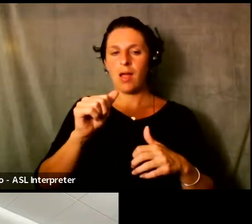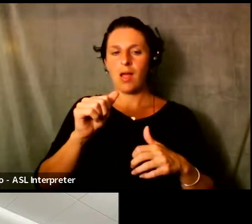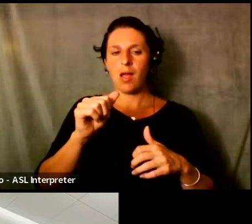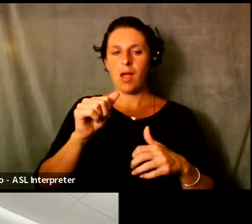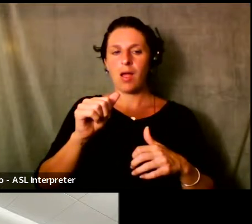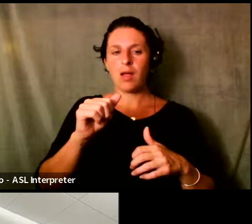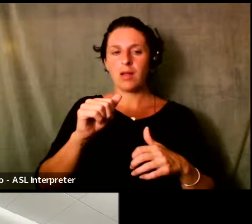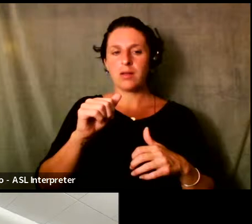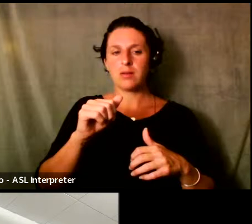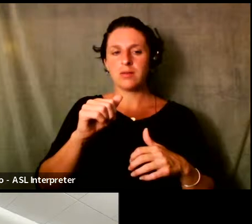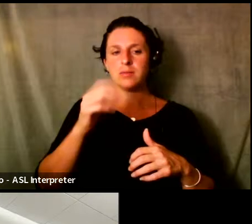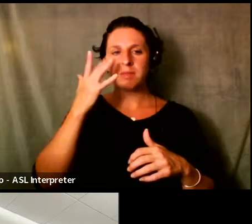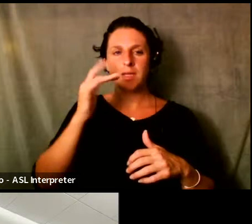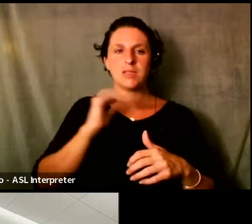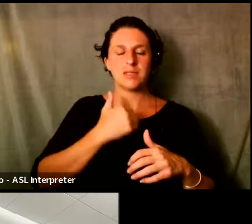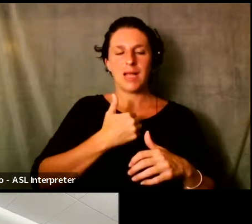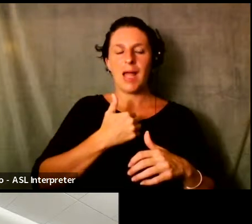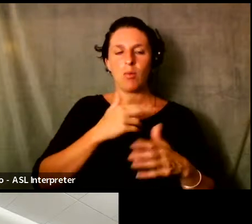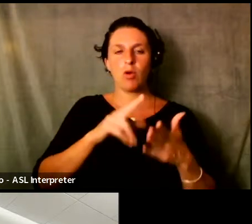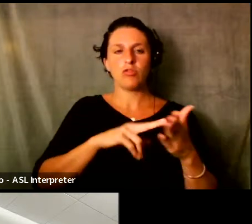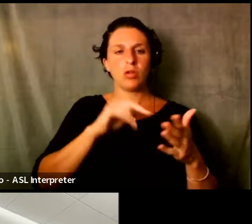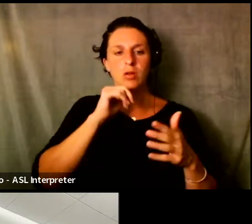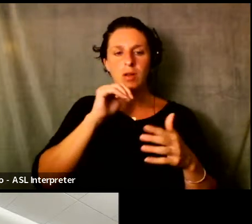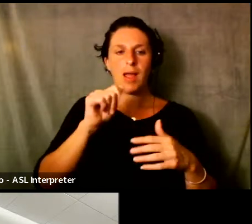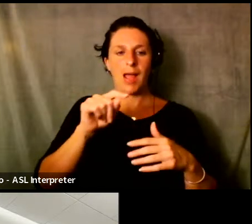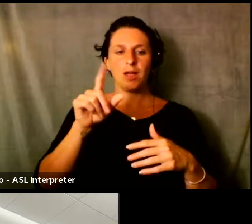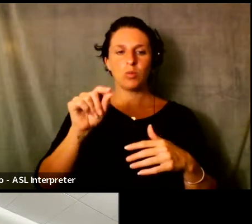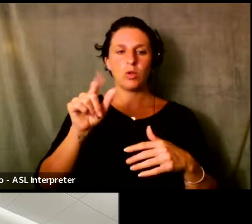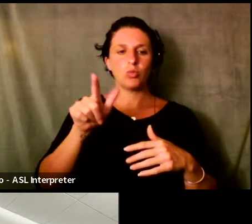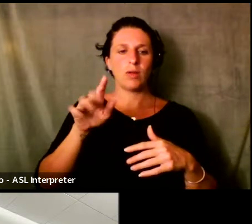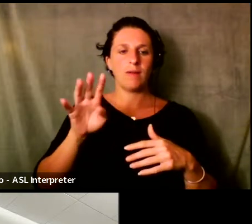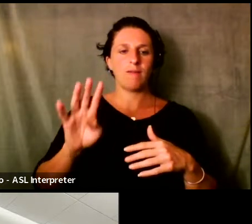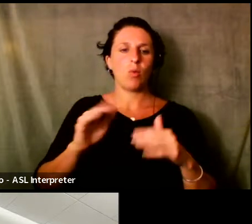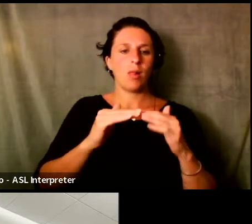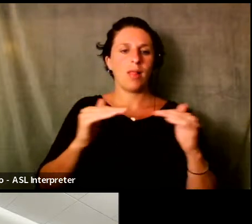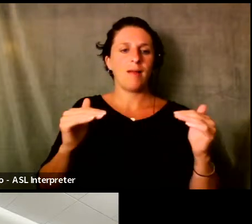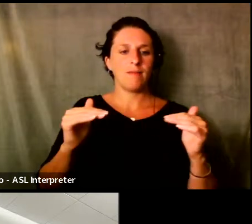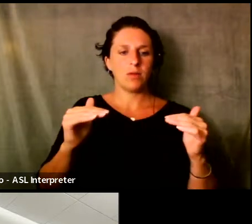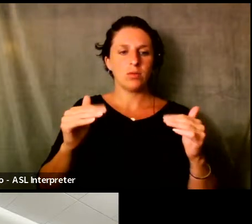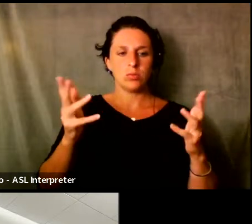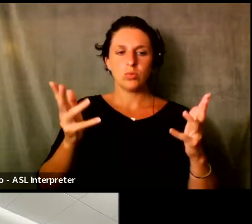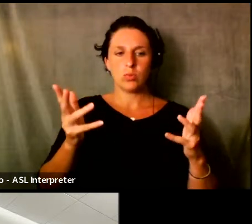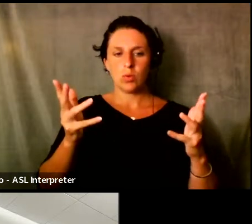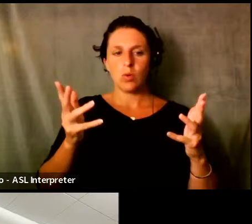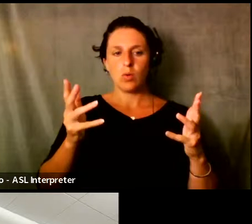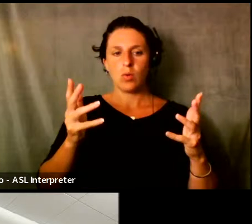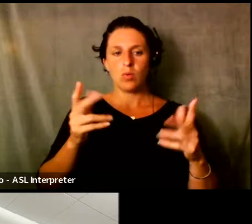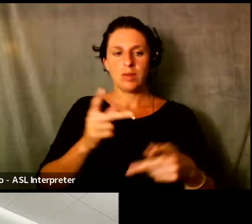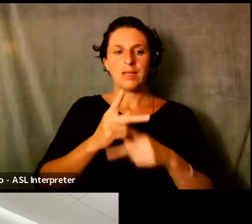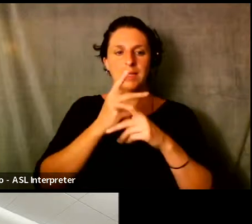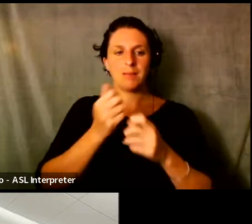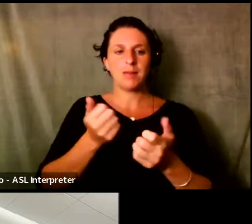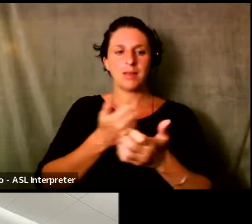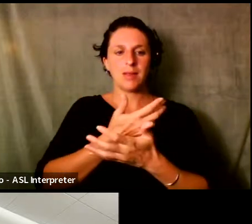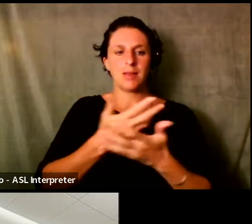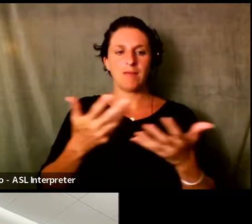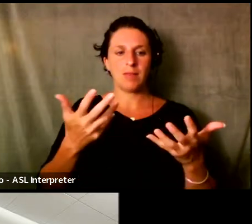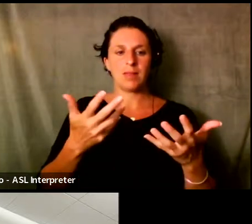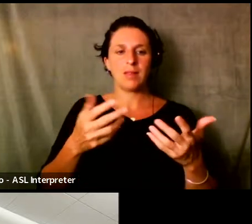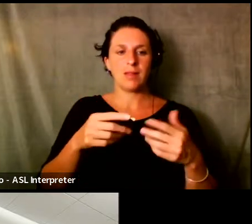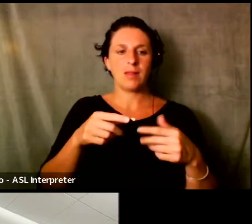are actually not at the 2024 level. And so as keeping everything as we're